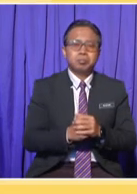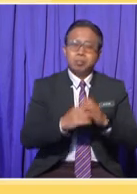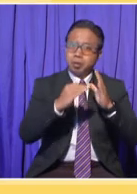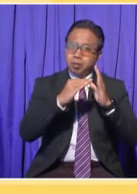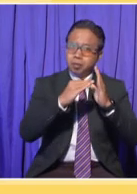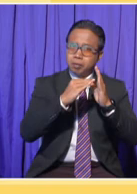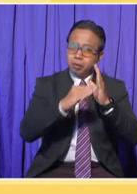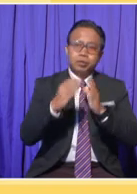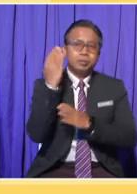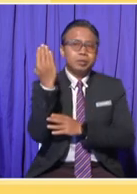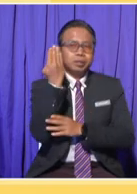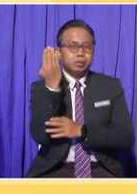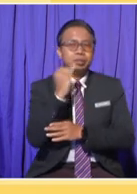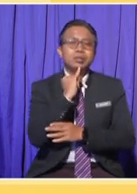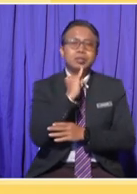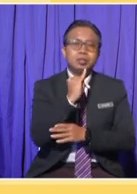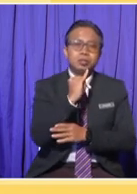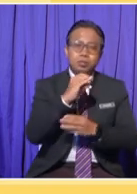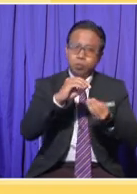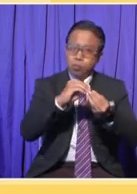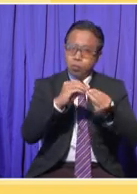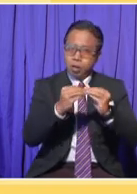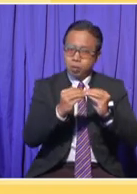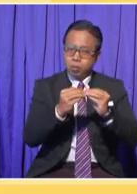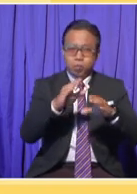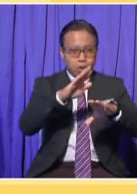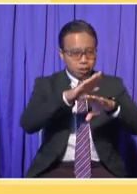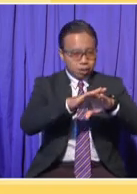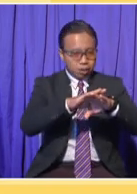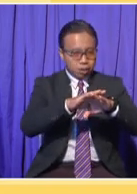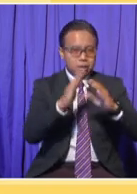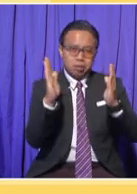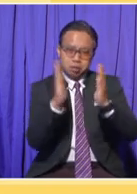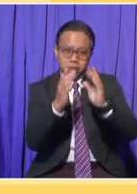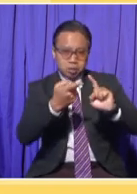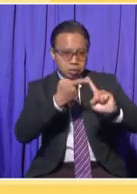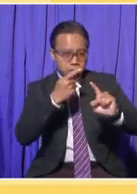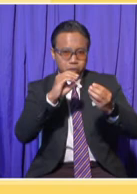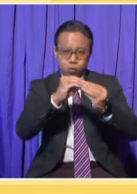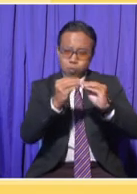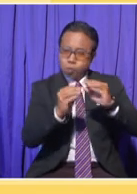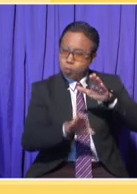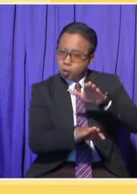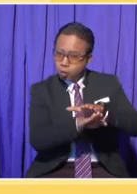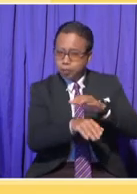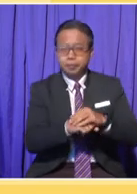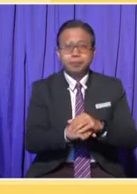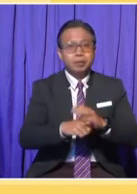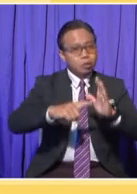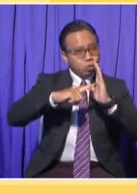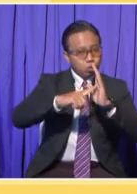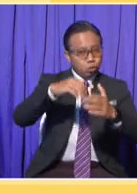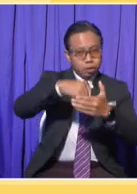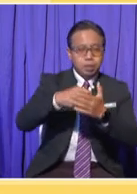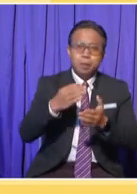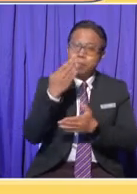Proper fraction is when the numerator is smaller than denominator, it's shown in the